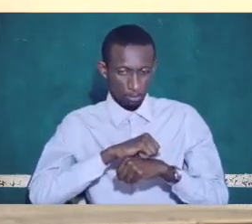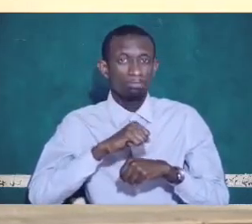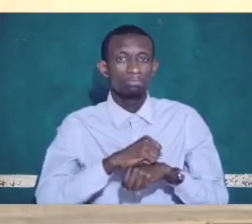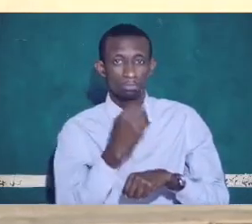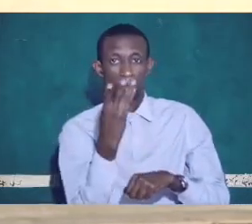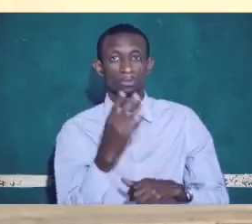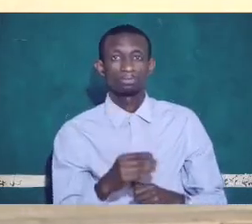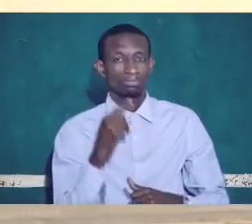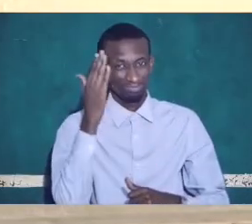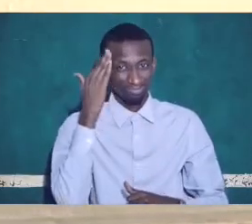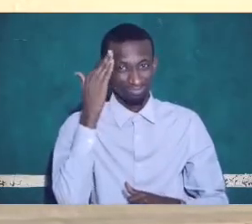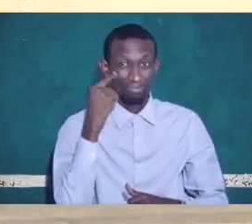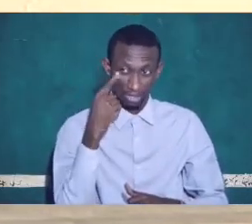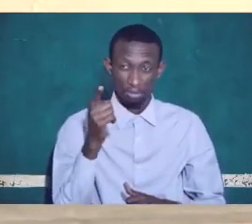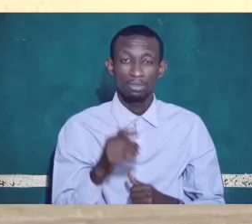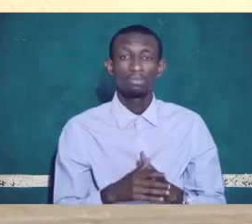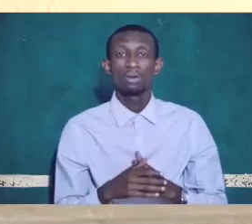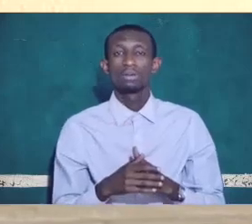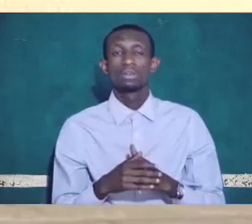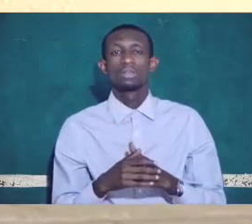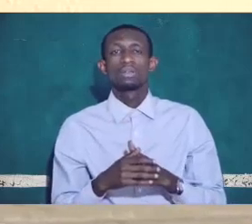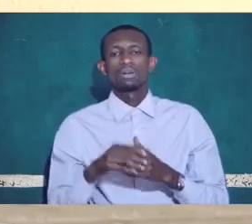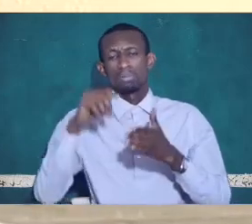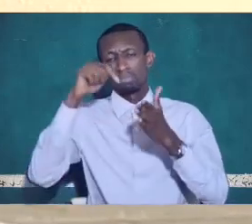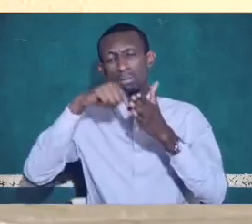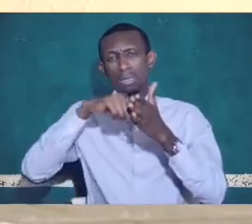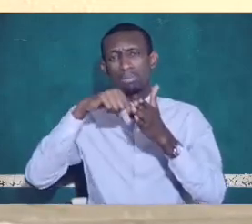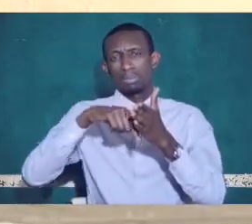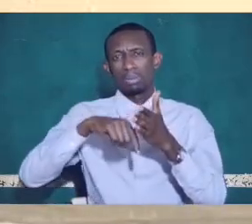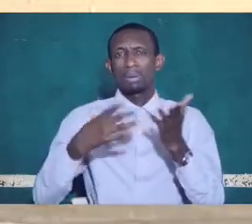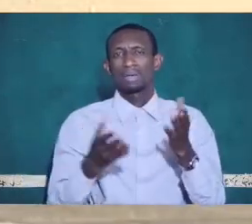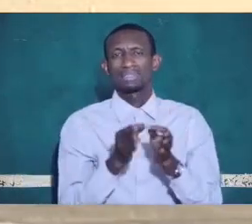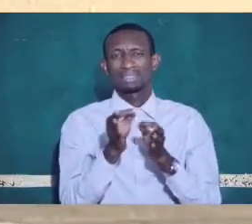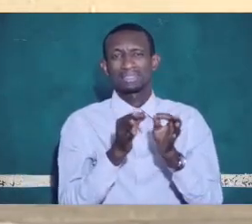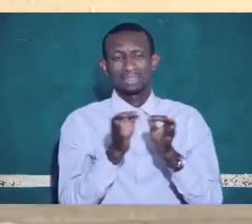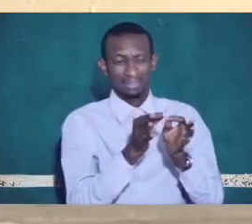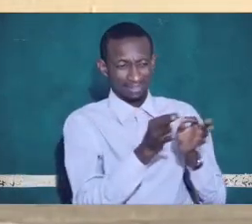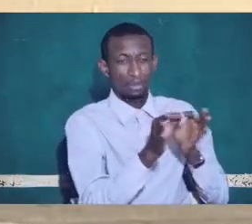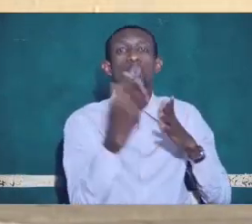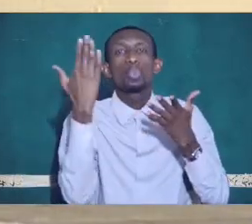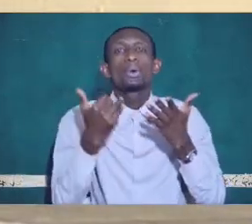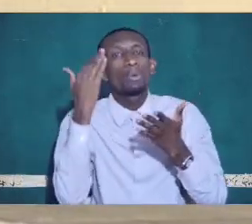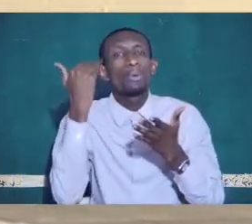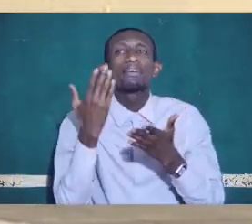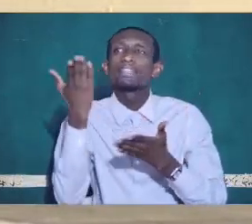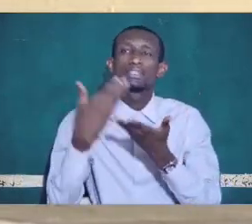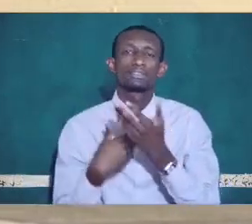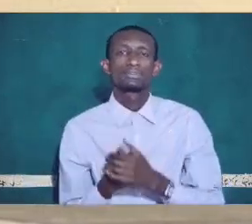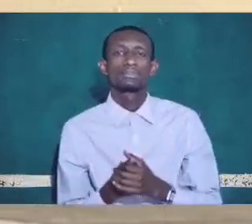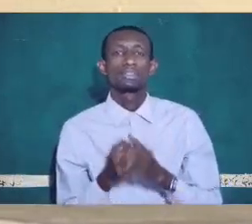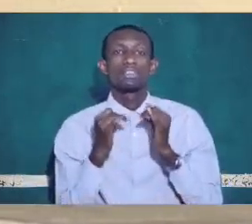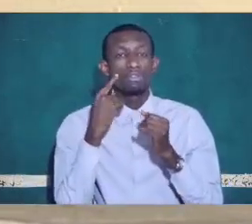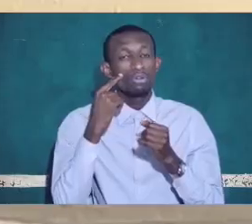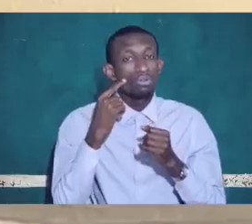4. You will find detailed explanations explaining why we have it like that. And if we